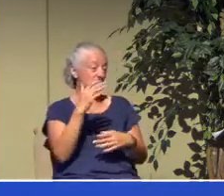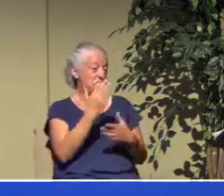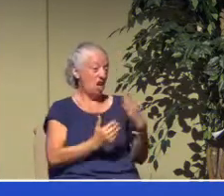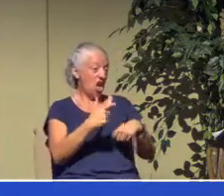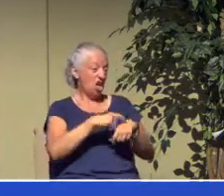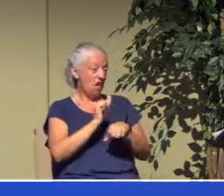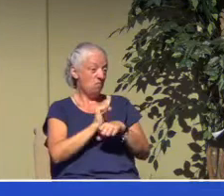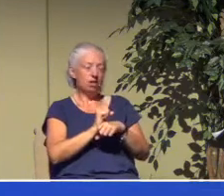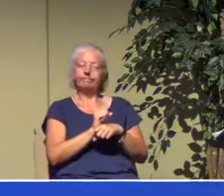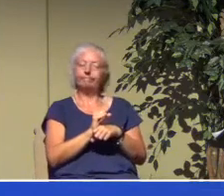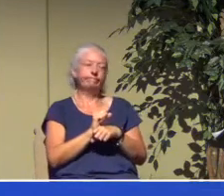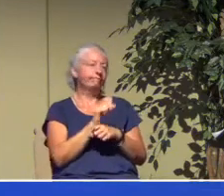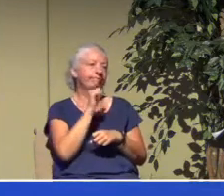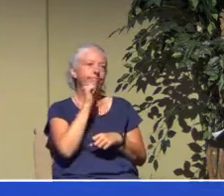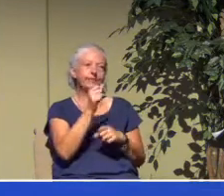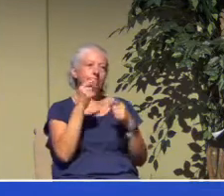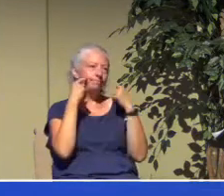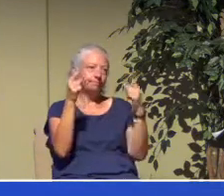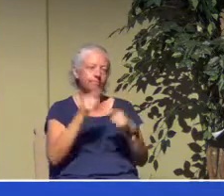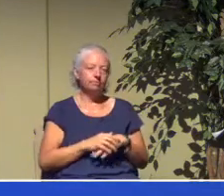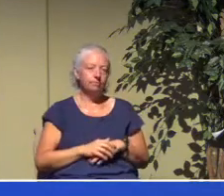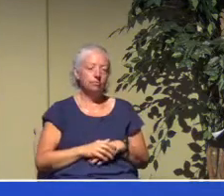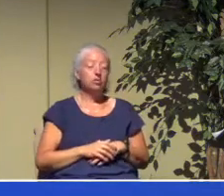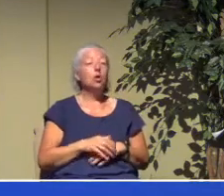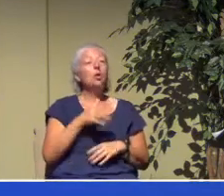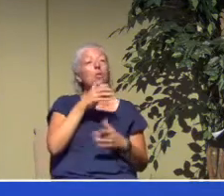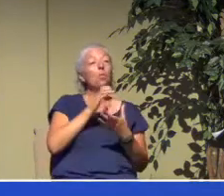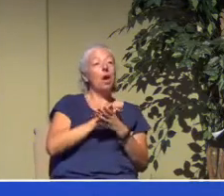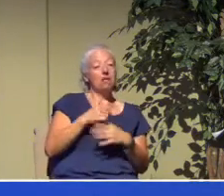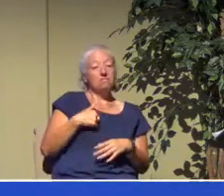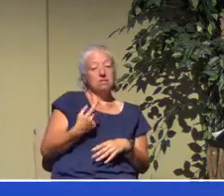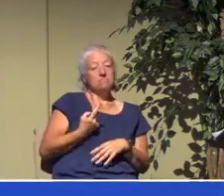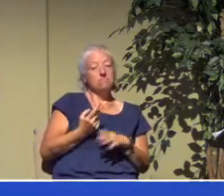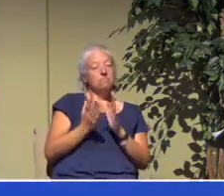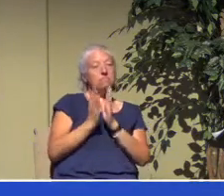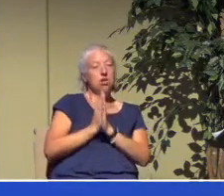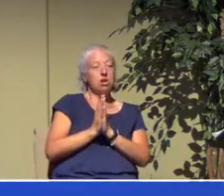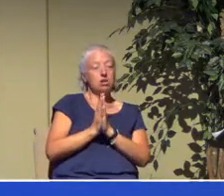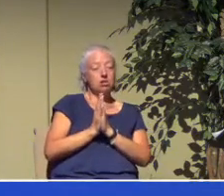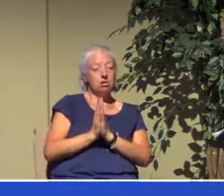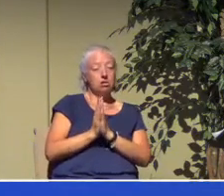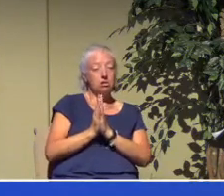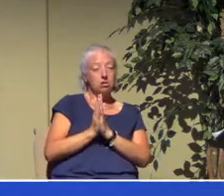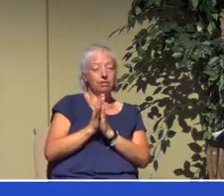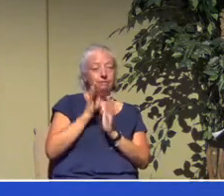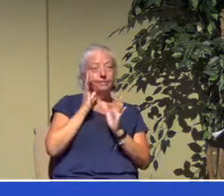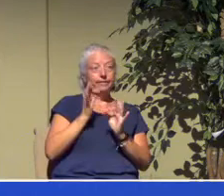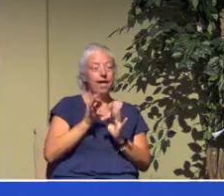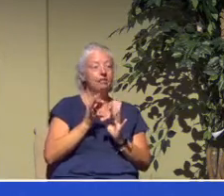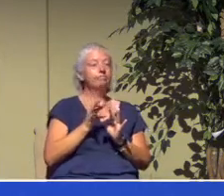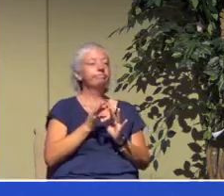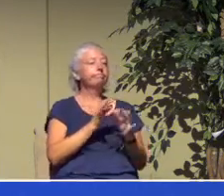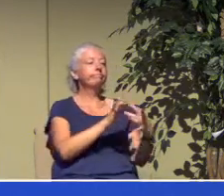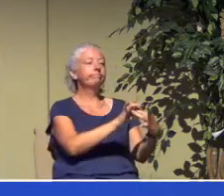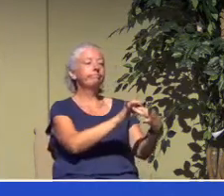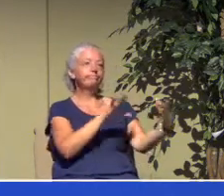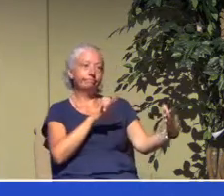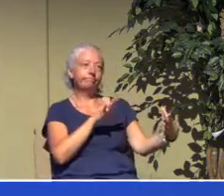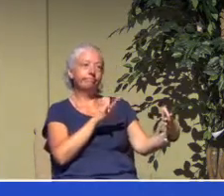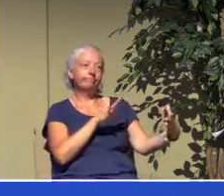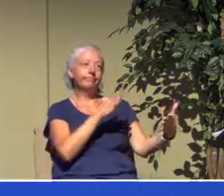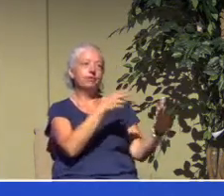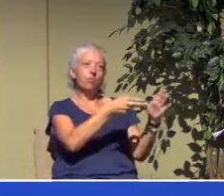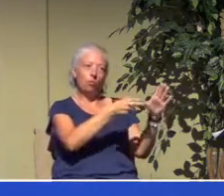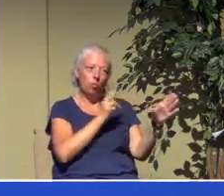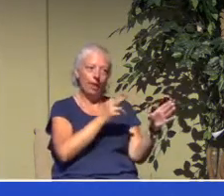work. And so my wife and I, we prayed about it, and we decided to just cut ties with teaching English and